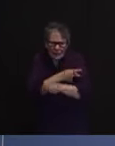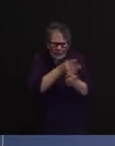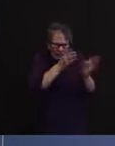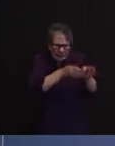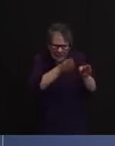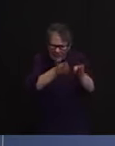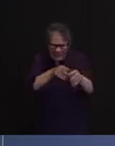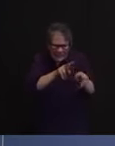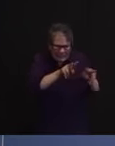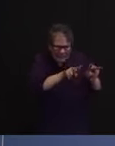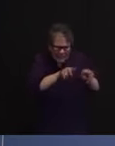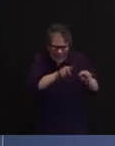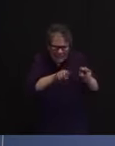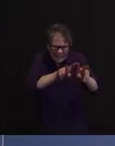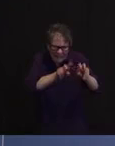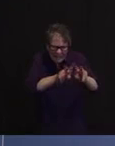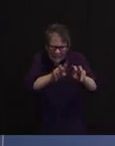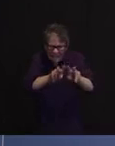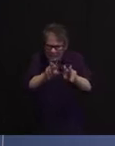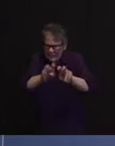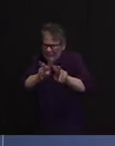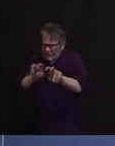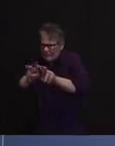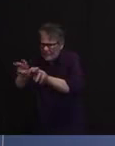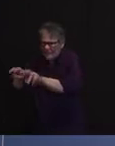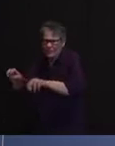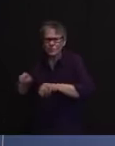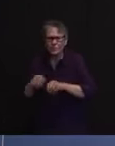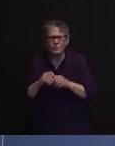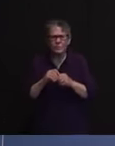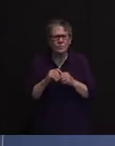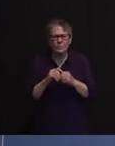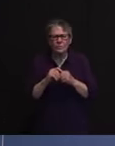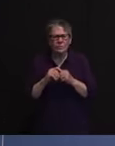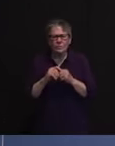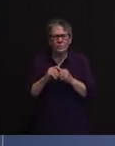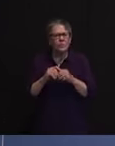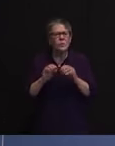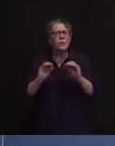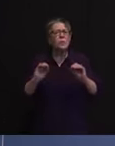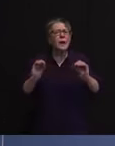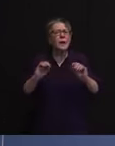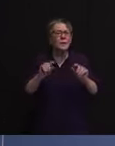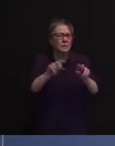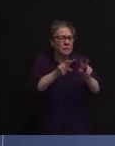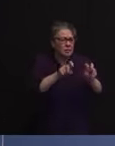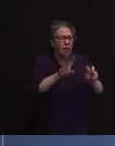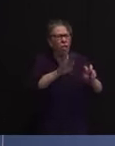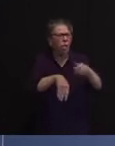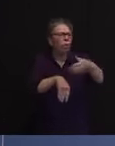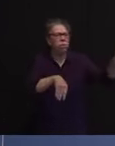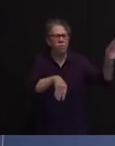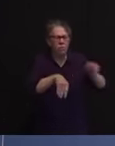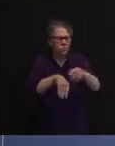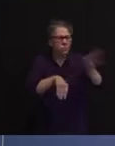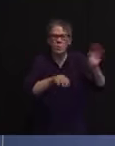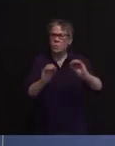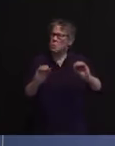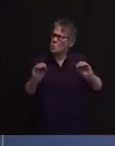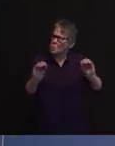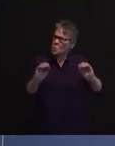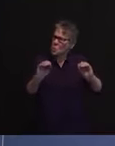care based on stereotypes, assessment of quality of life, or judgment about